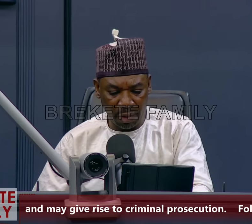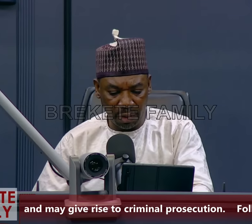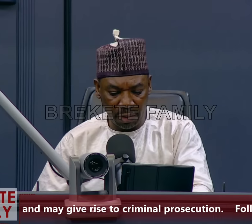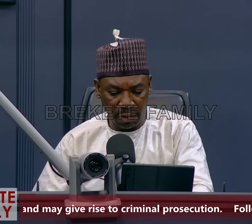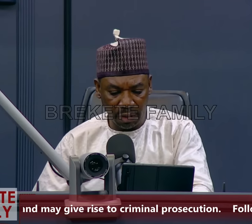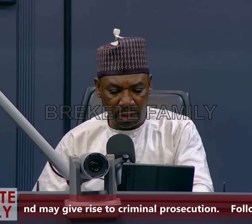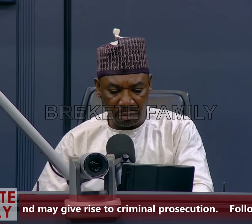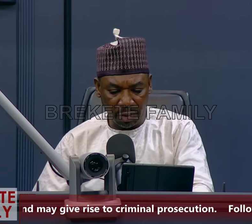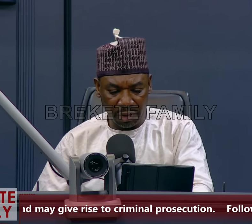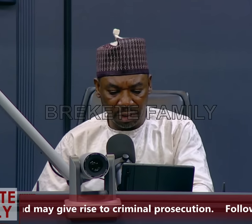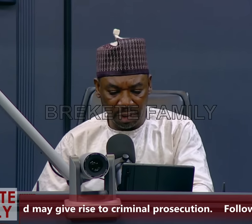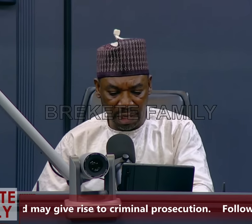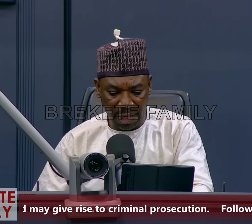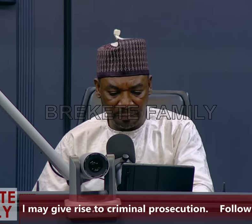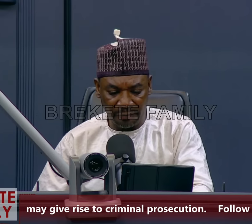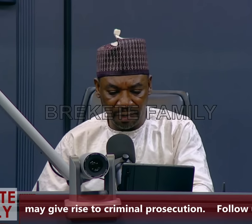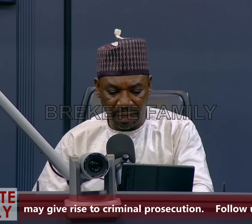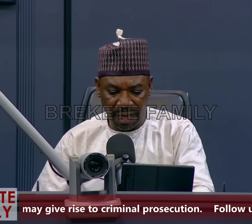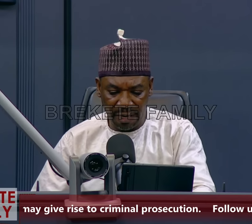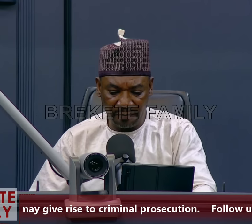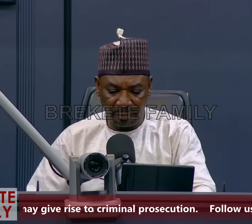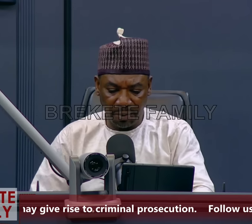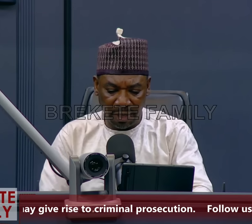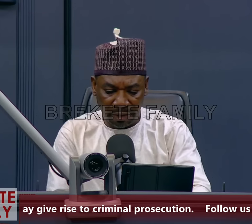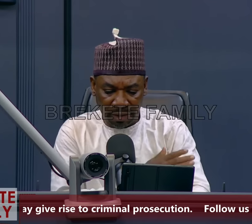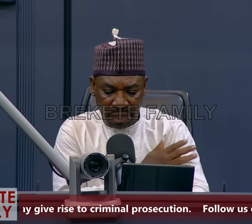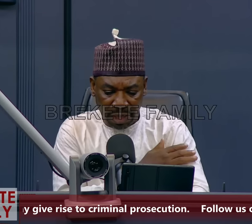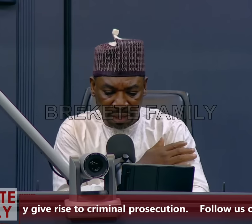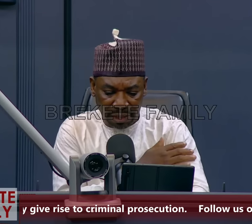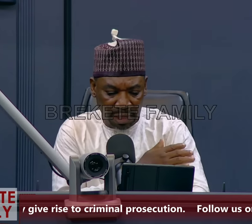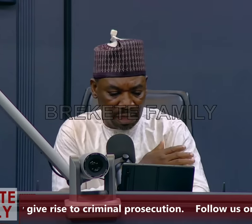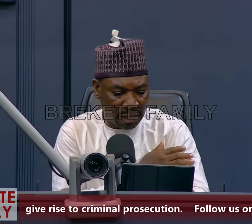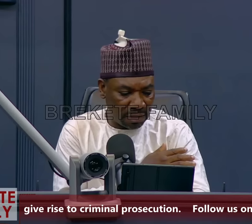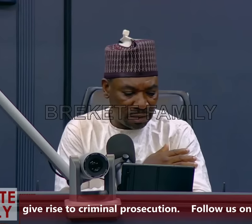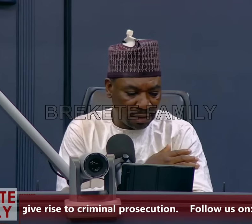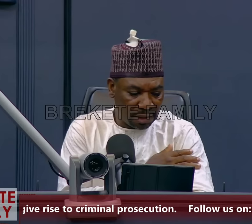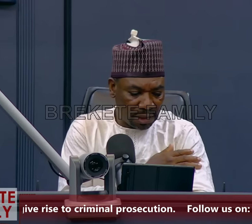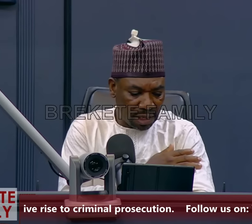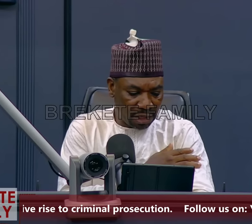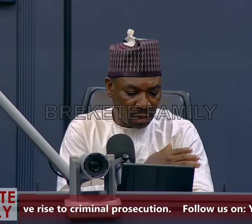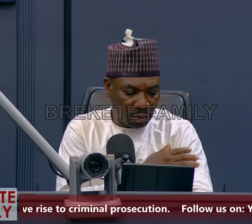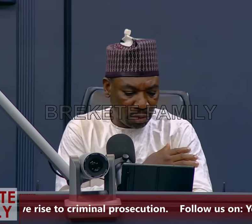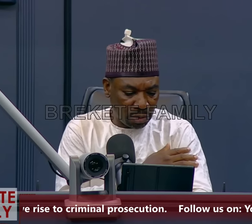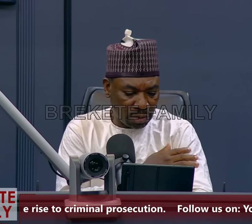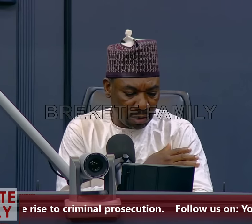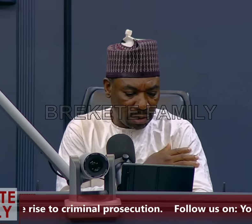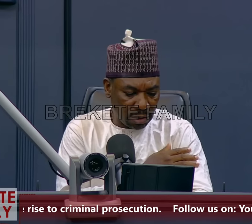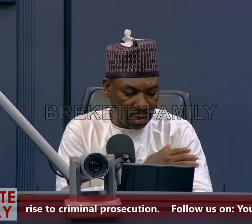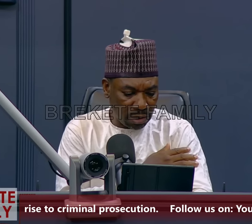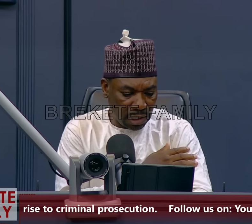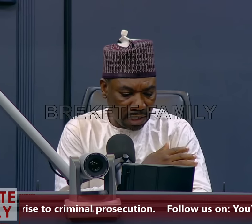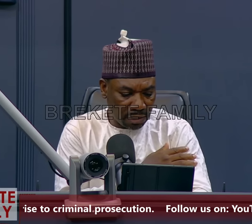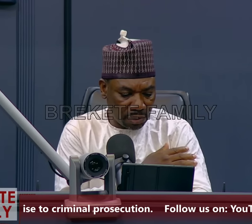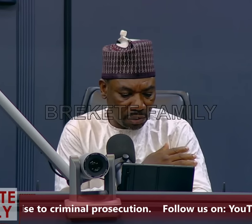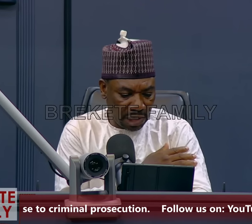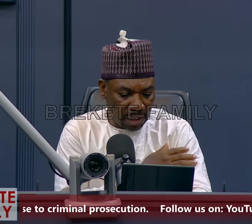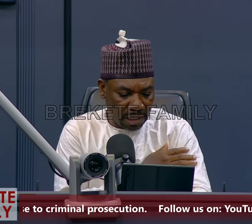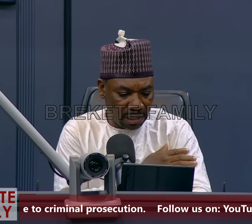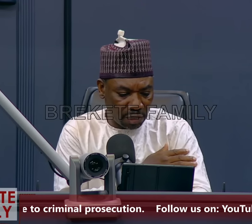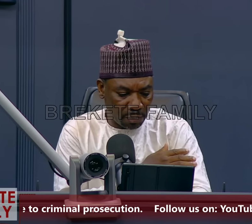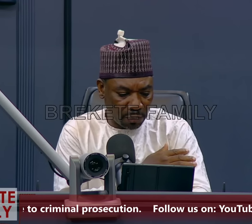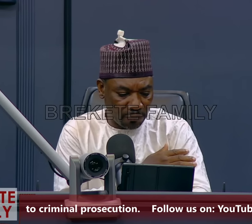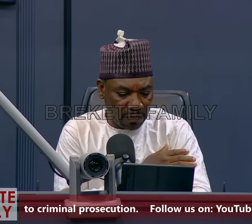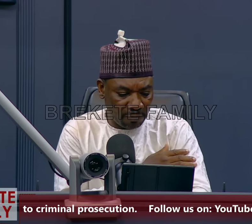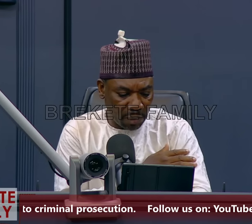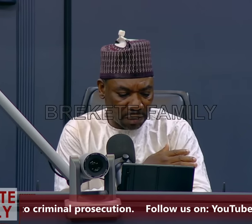complete dose but till now I'm feeling heavy pains at the hand I took and took and